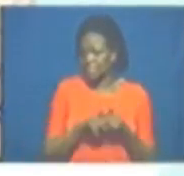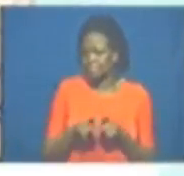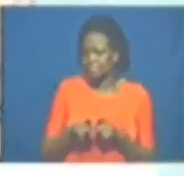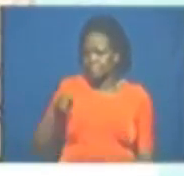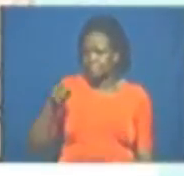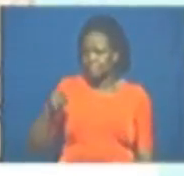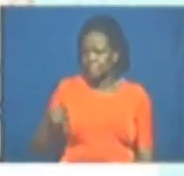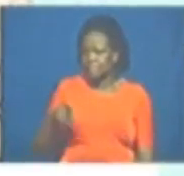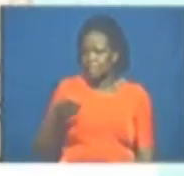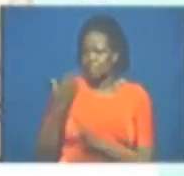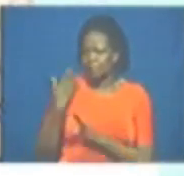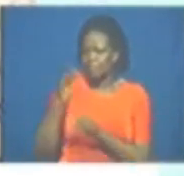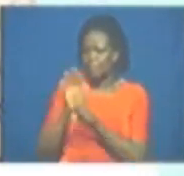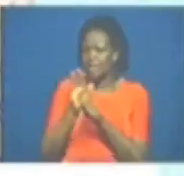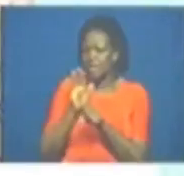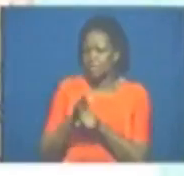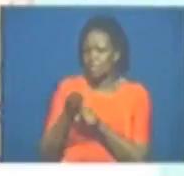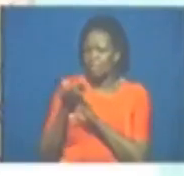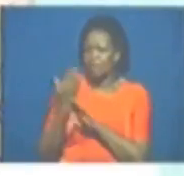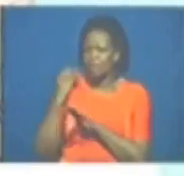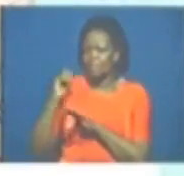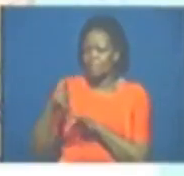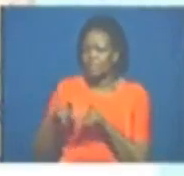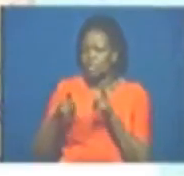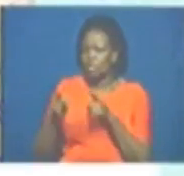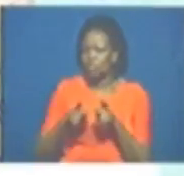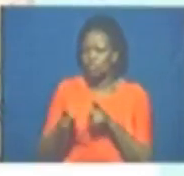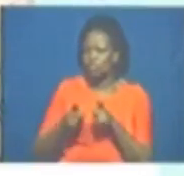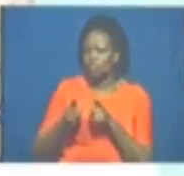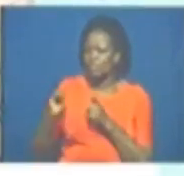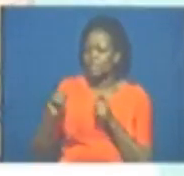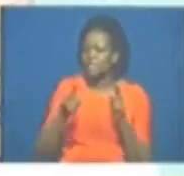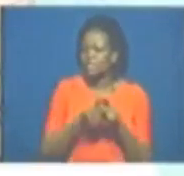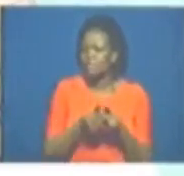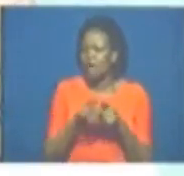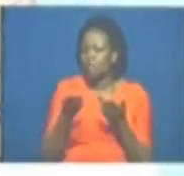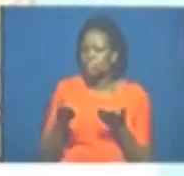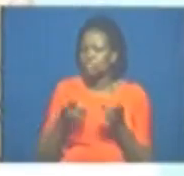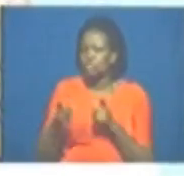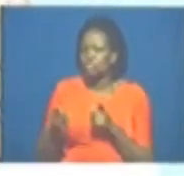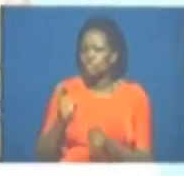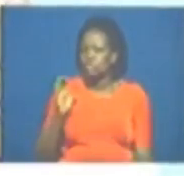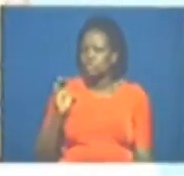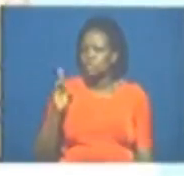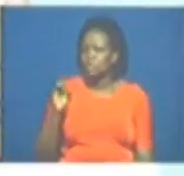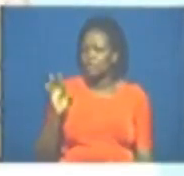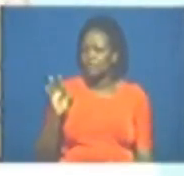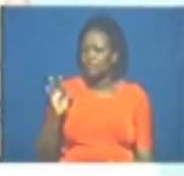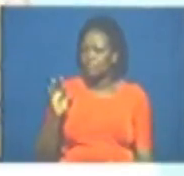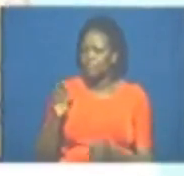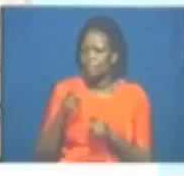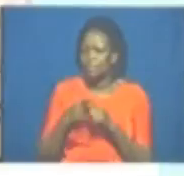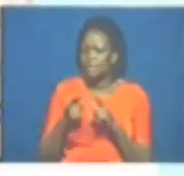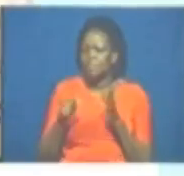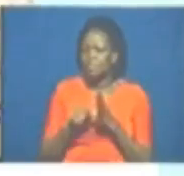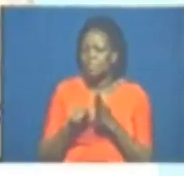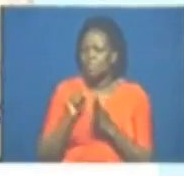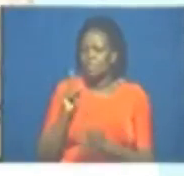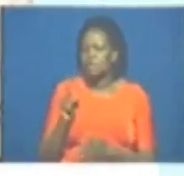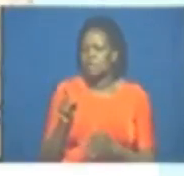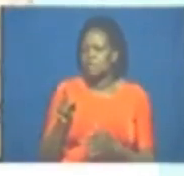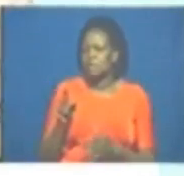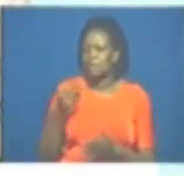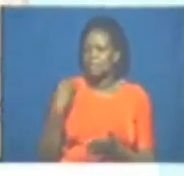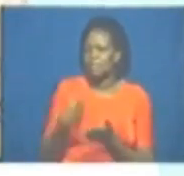were former MPs. So they would run the counties the way they run CDF. But you know, the money on the, that is going to the counties is a